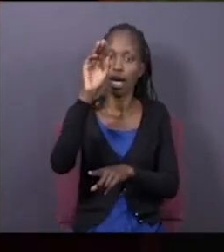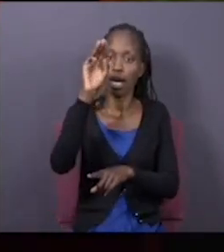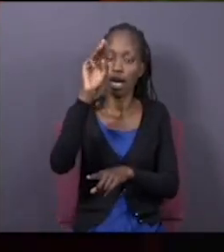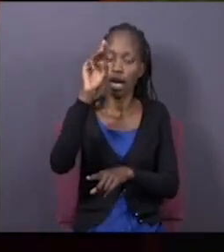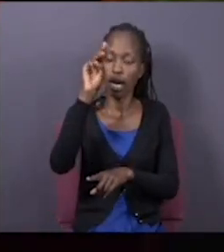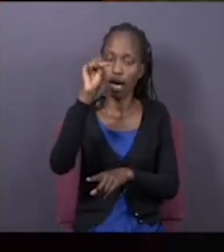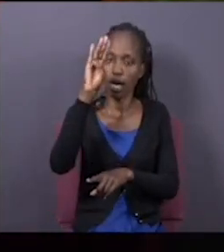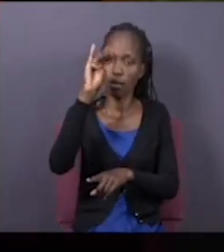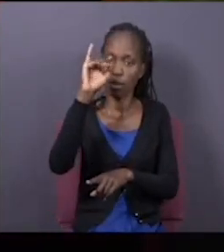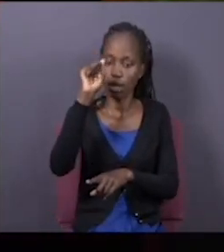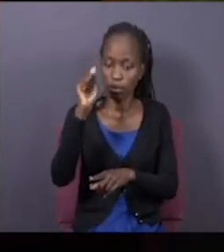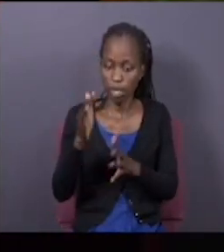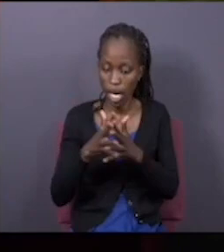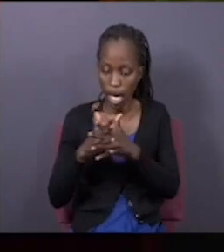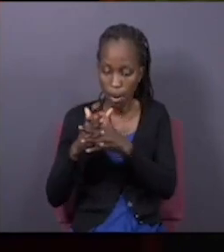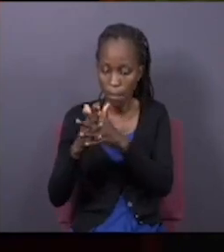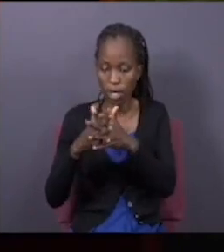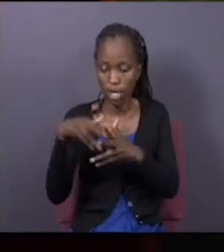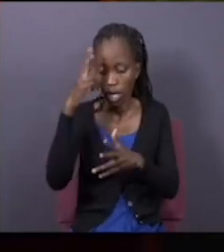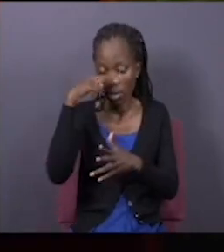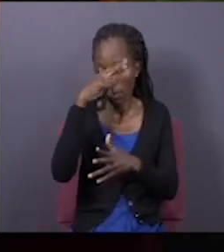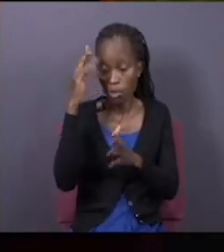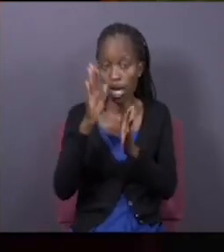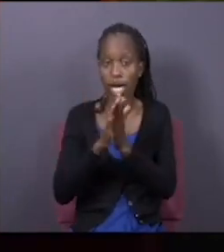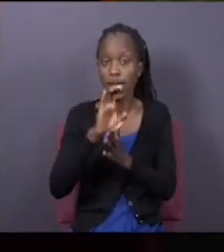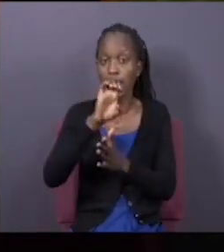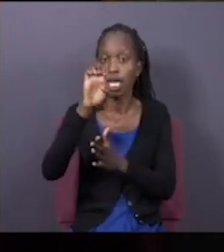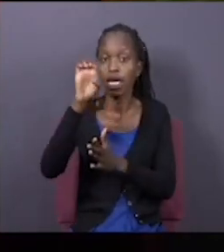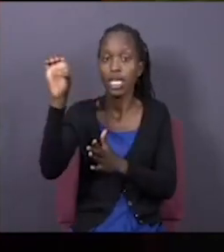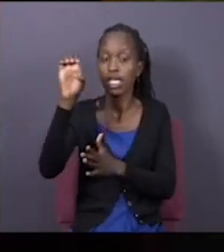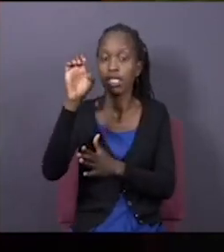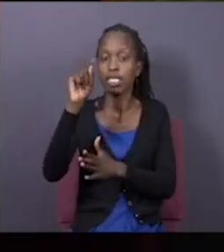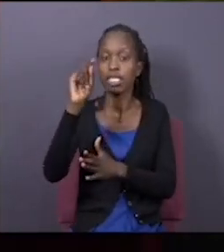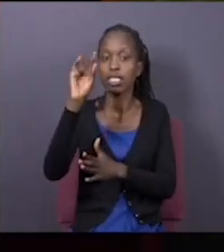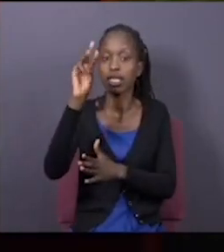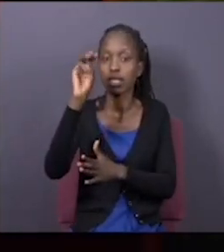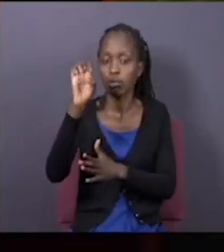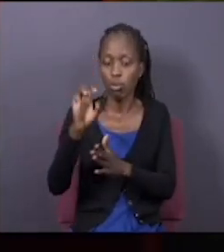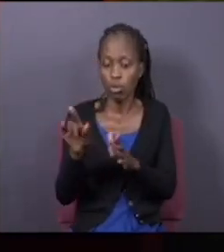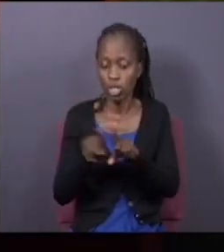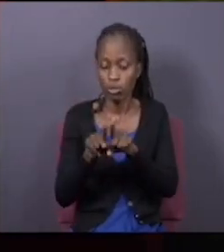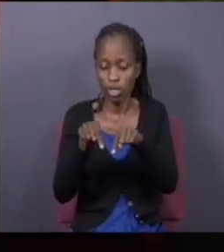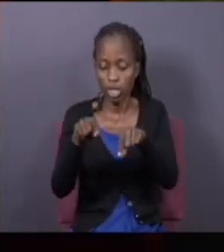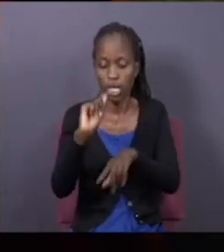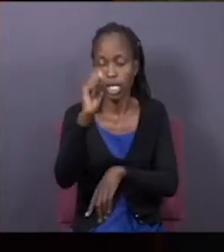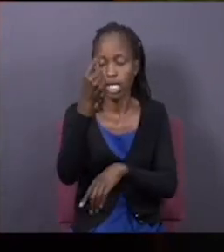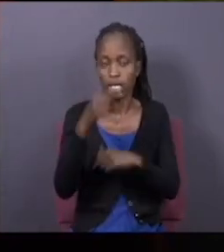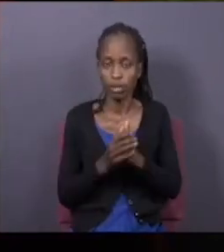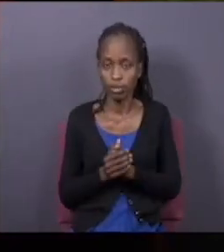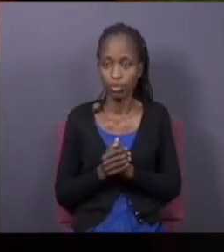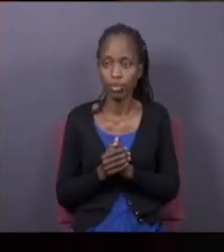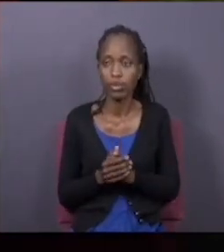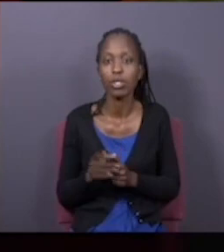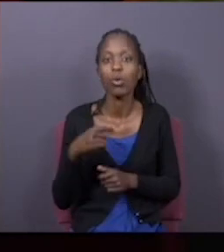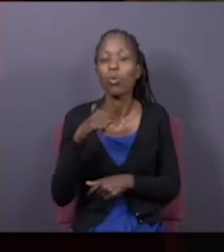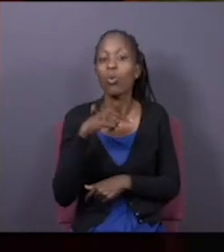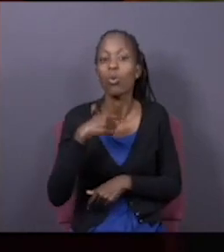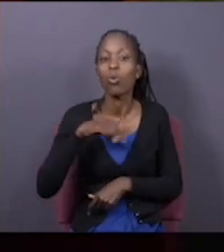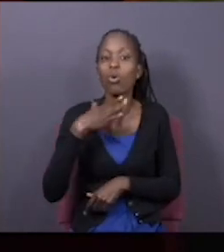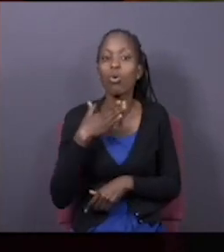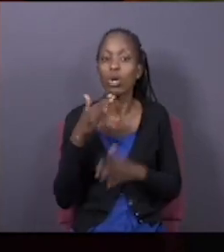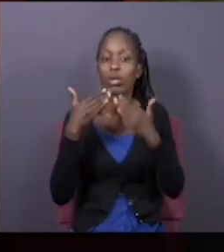from America, from Romania, East Timor, all over the world, and indeed right here in Kenya. We